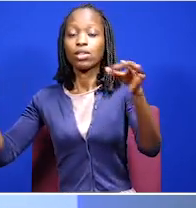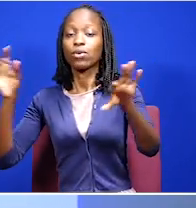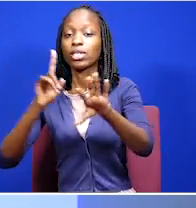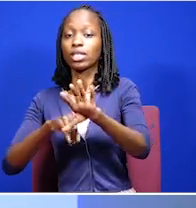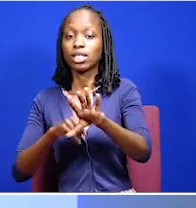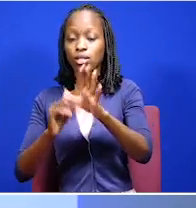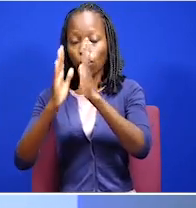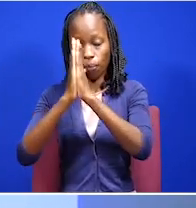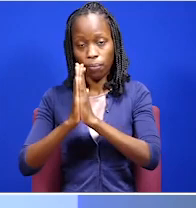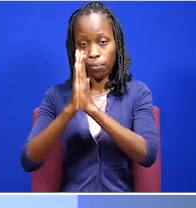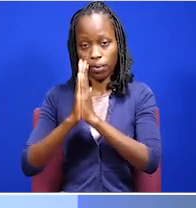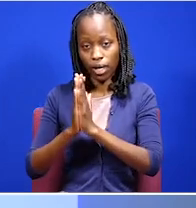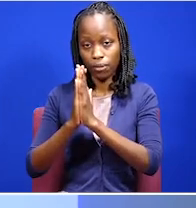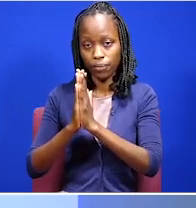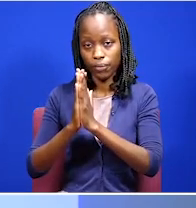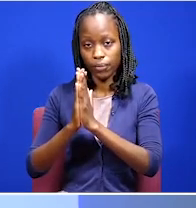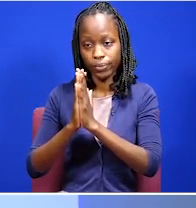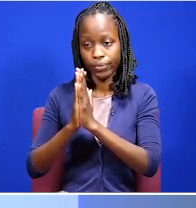period of time. So prayer is